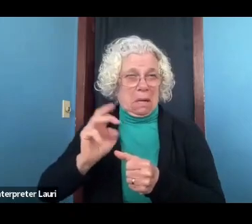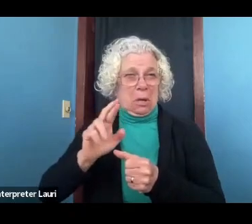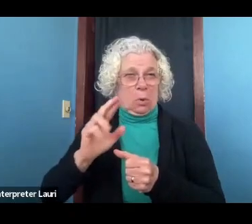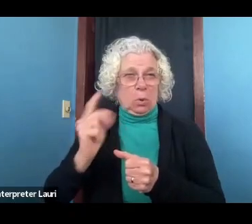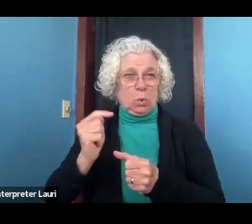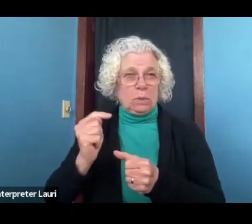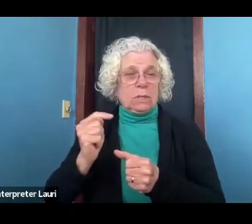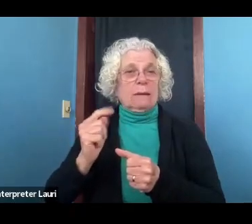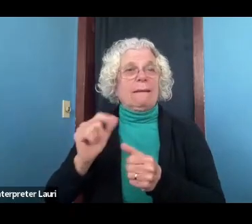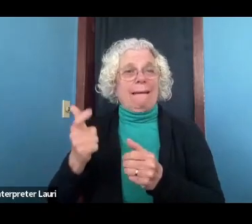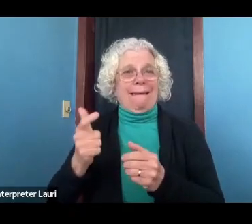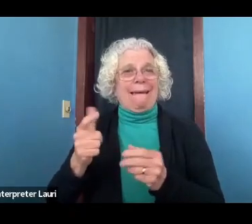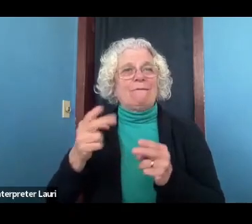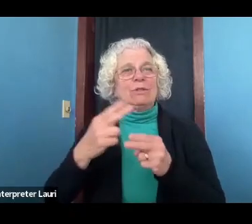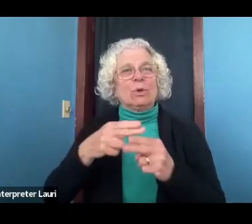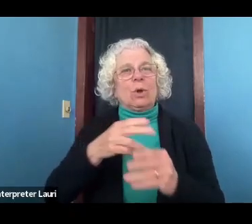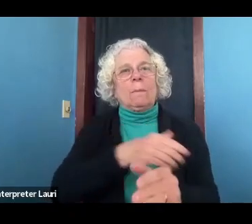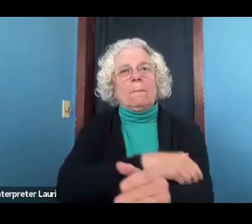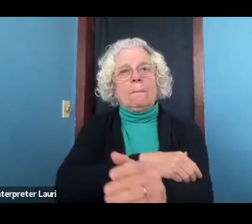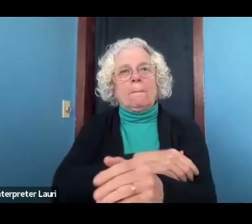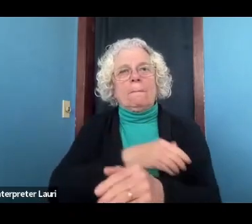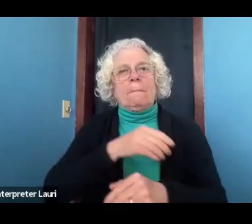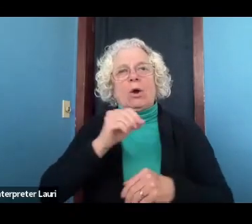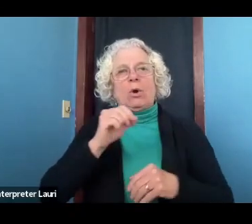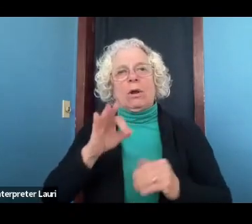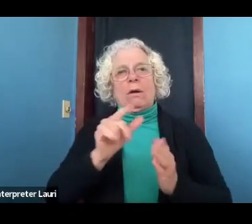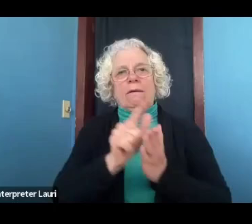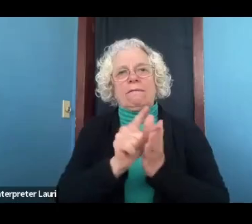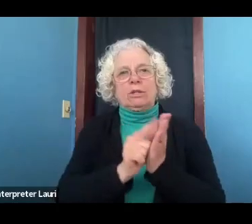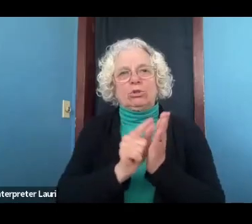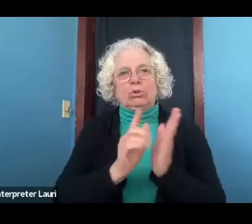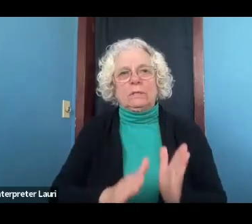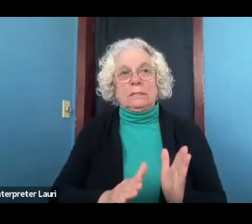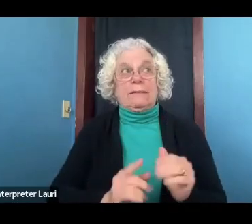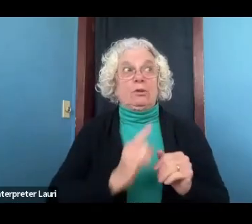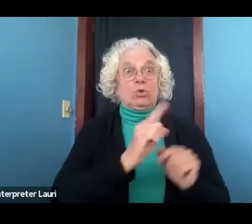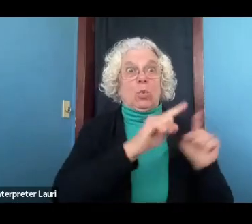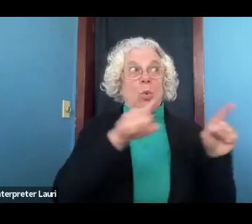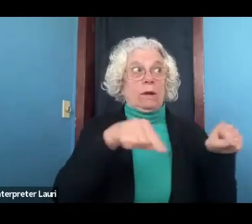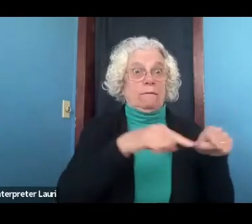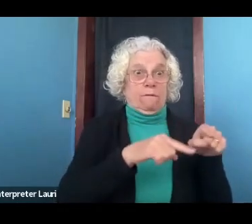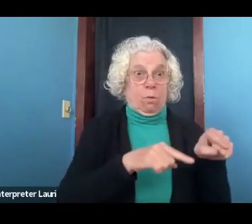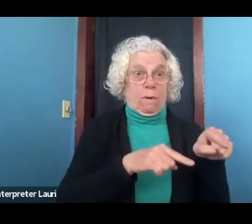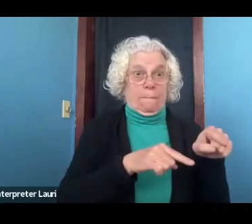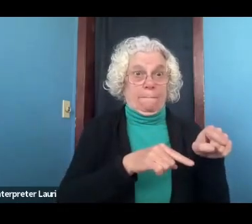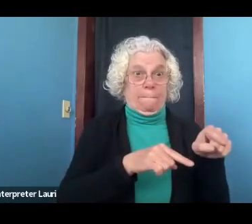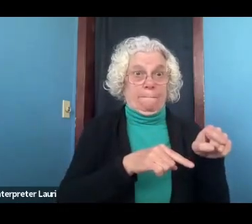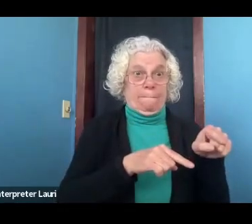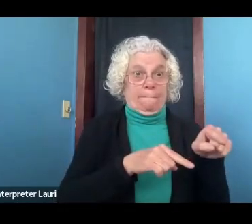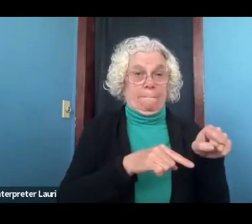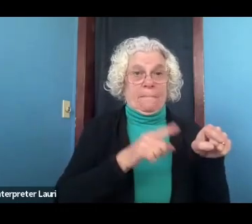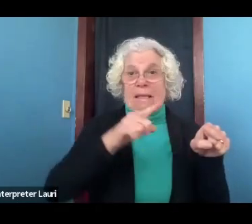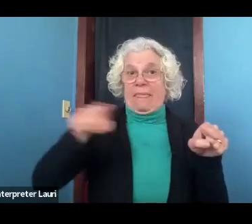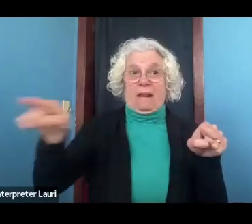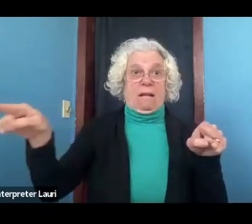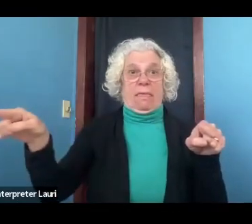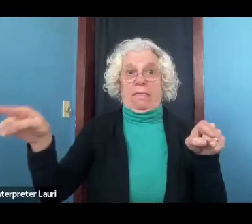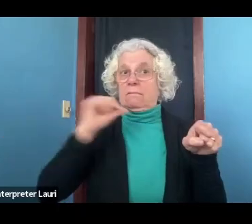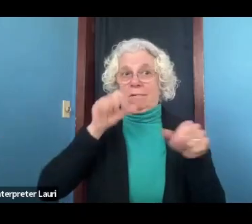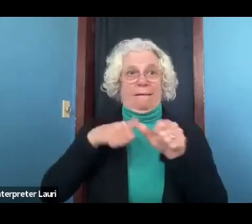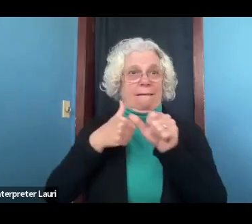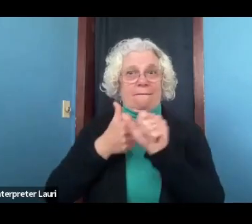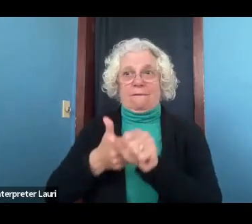only one form for the statutory short form power of attorney, and anything else is not statutory